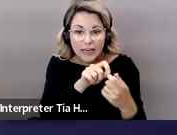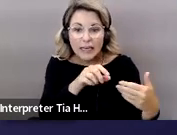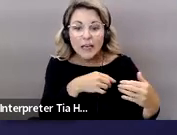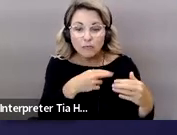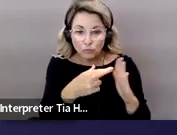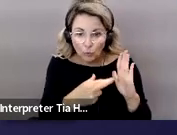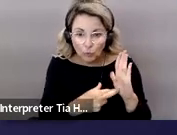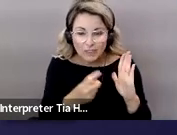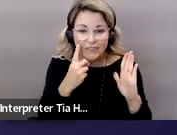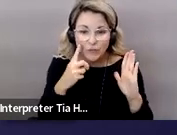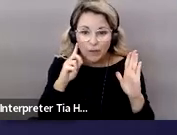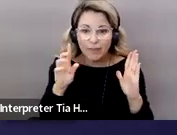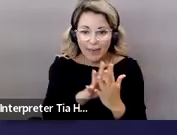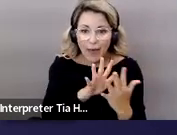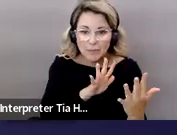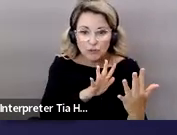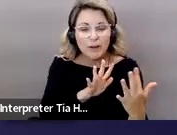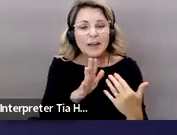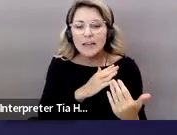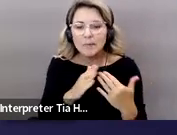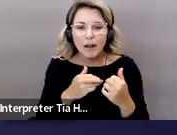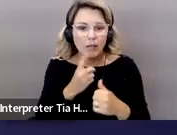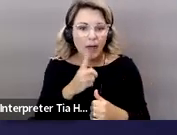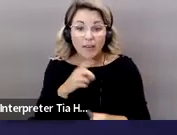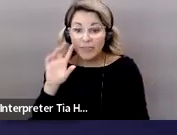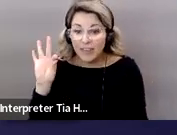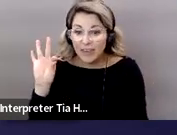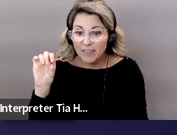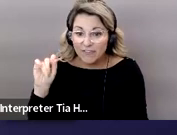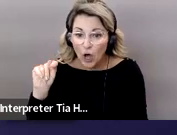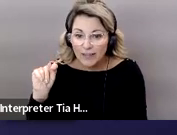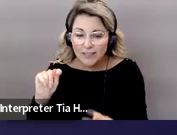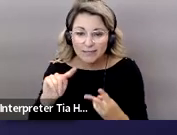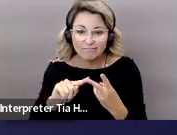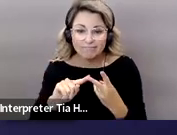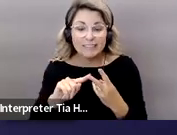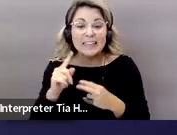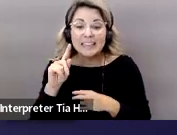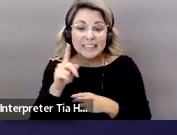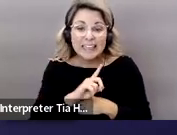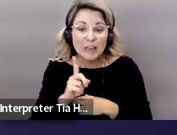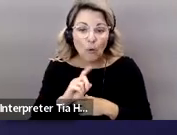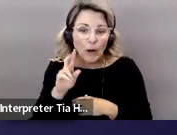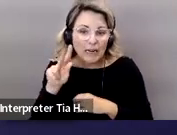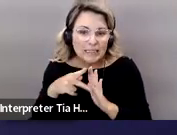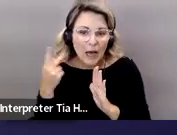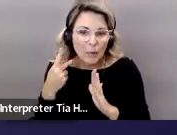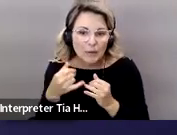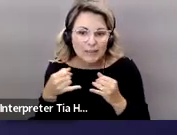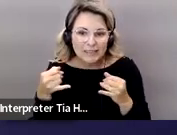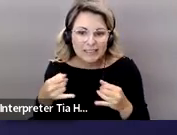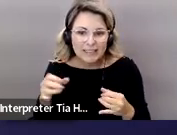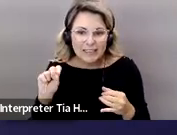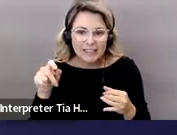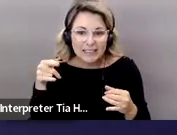to the type of font you can use, whether it's single or double spaced. Michelle Hoverston can tell you that we have to watch